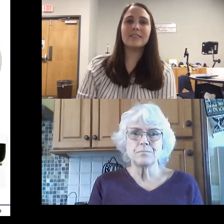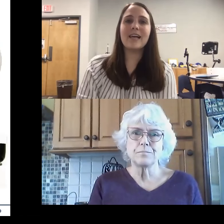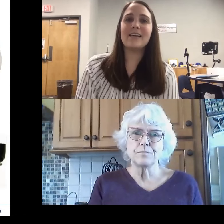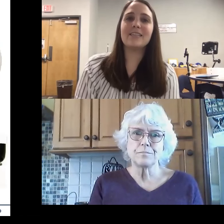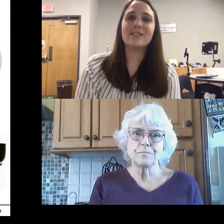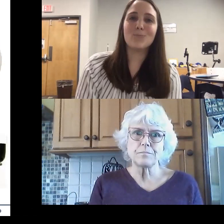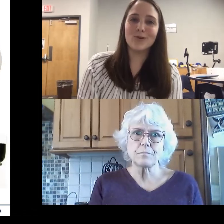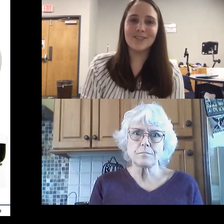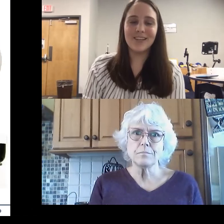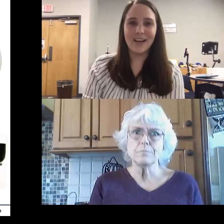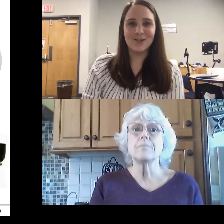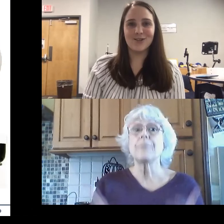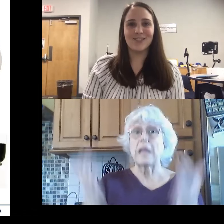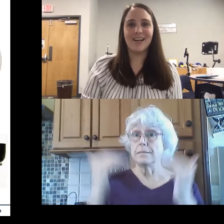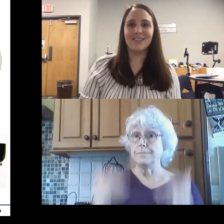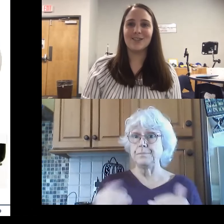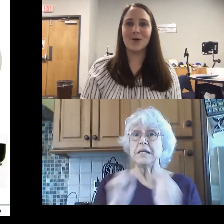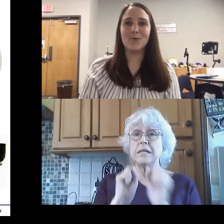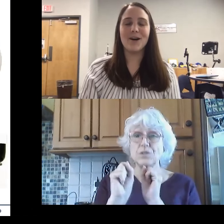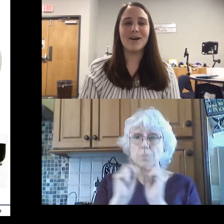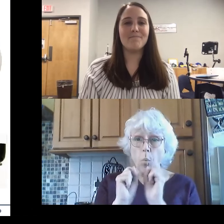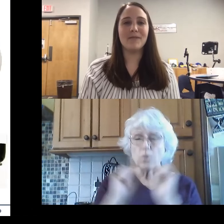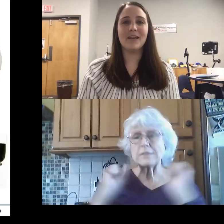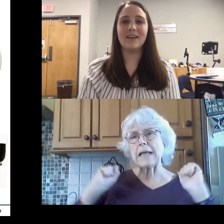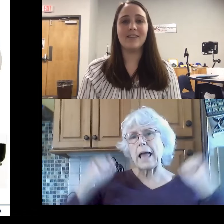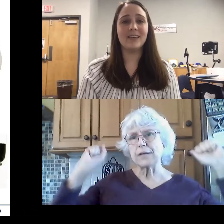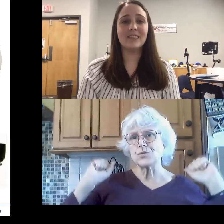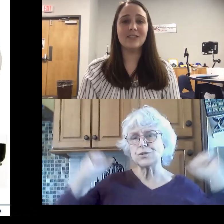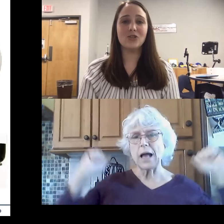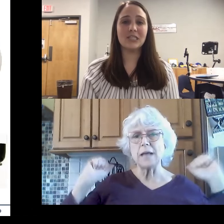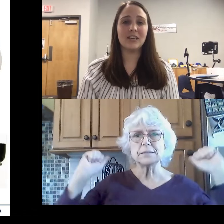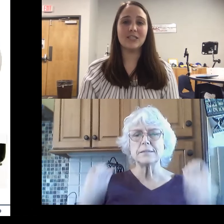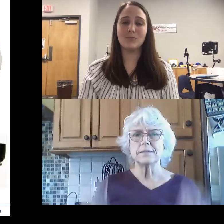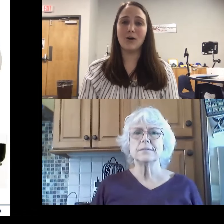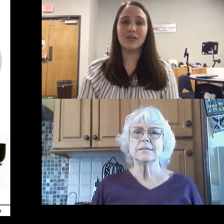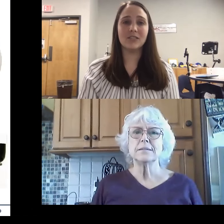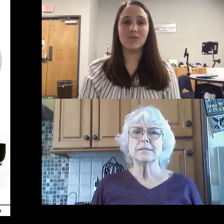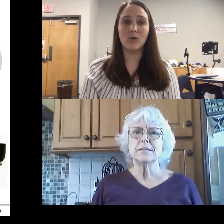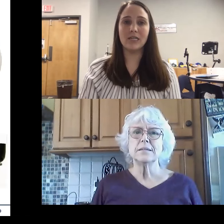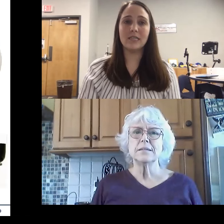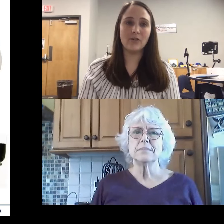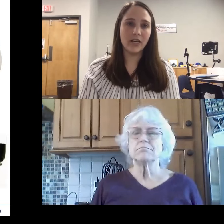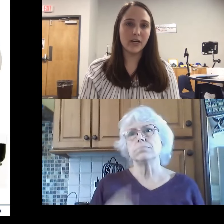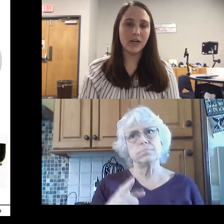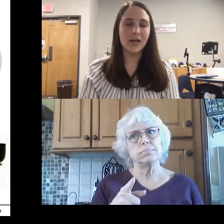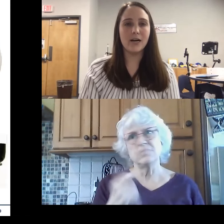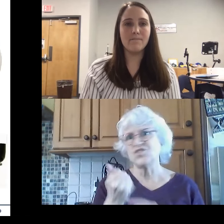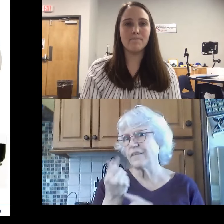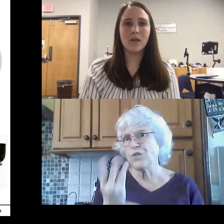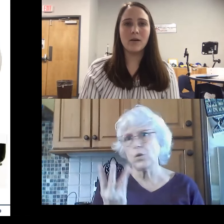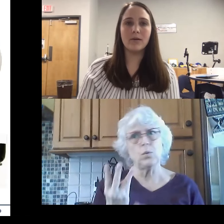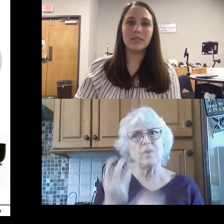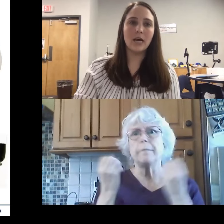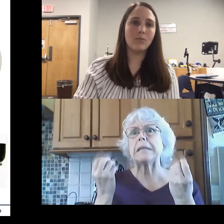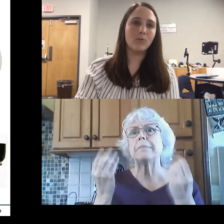This slide is sports and exercise. So, um, this is just a small list of what is out there. Um,